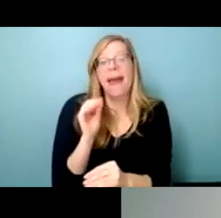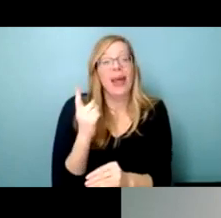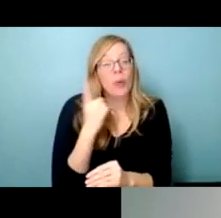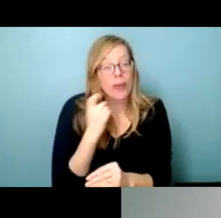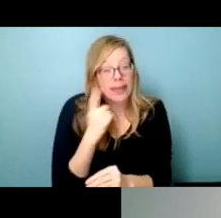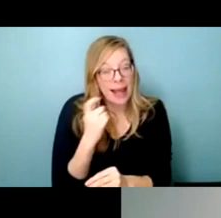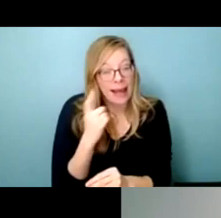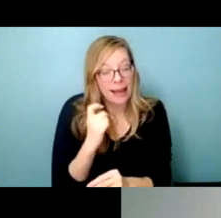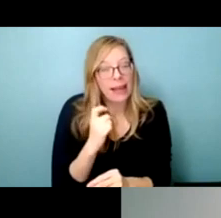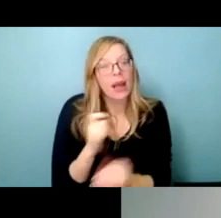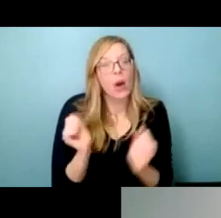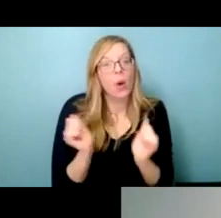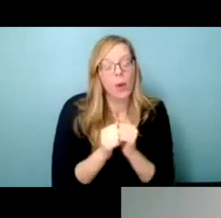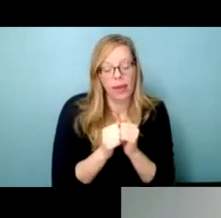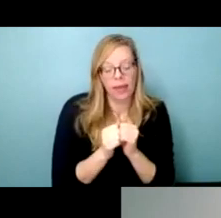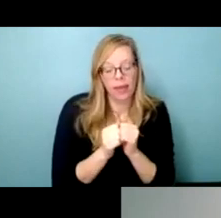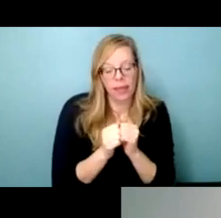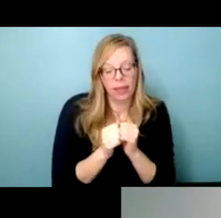partnership with surrounding